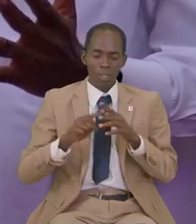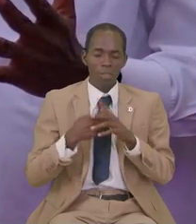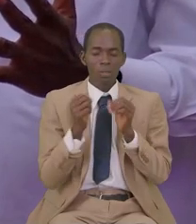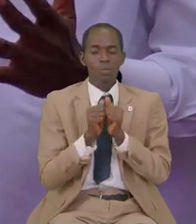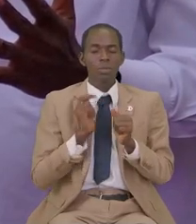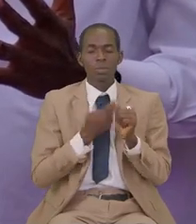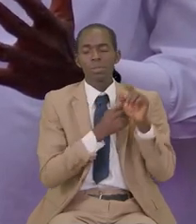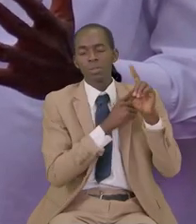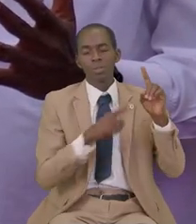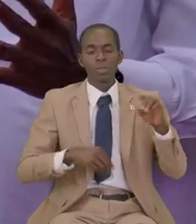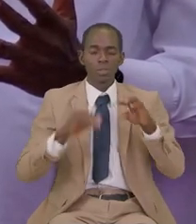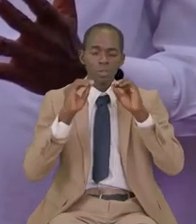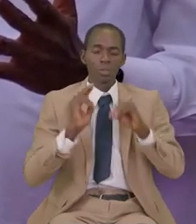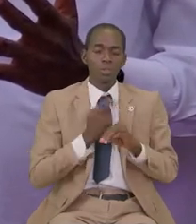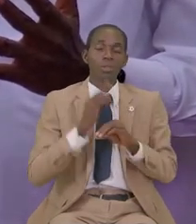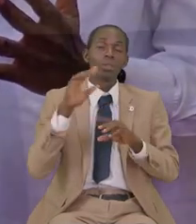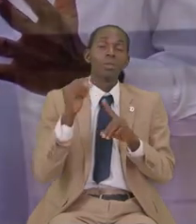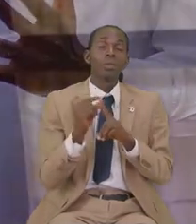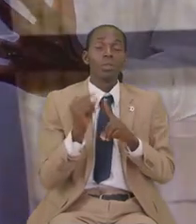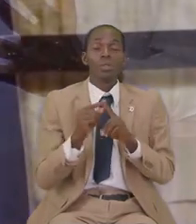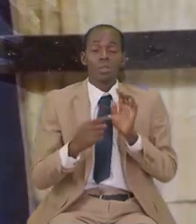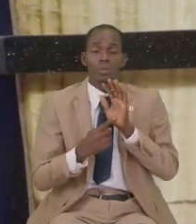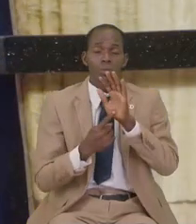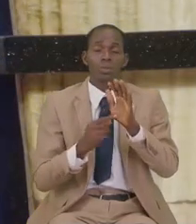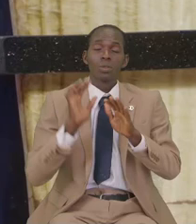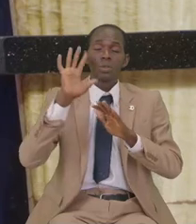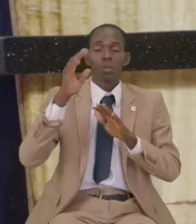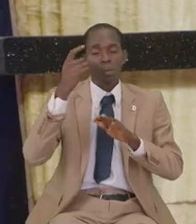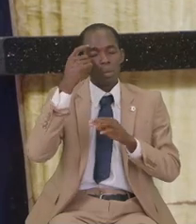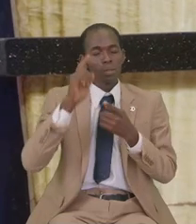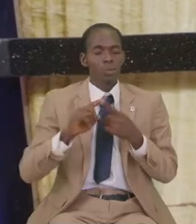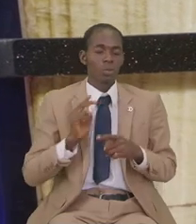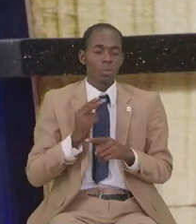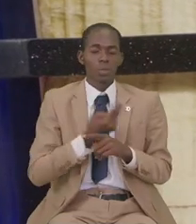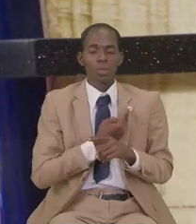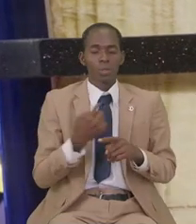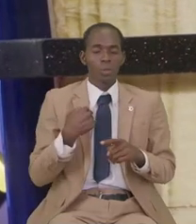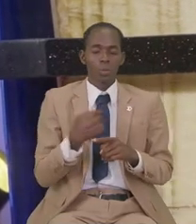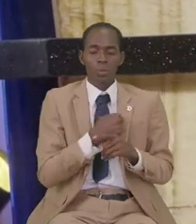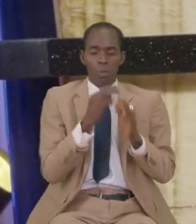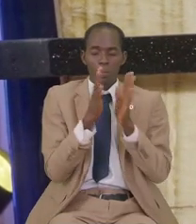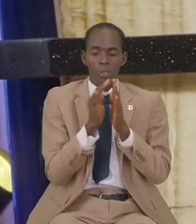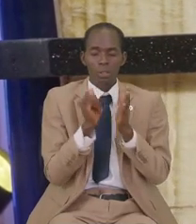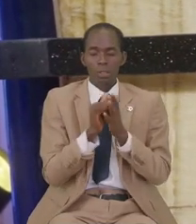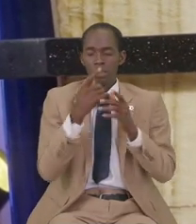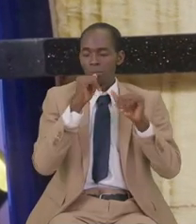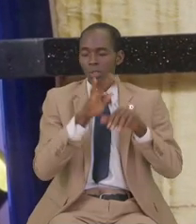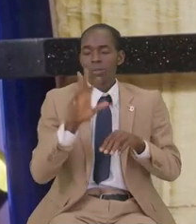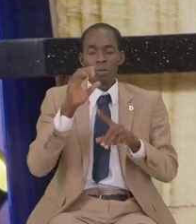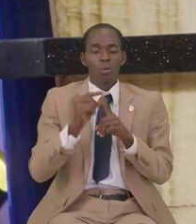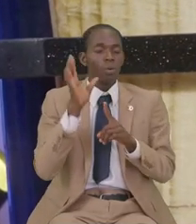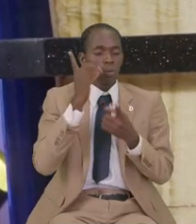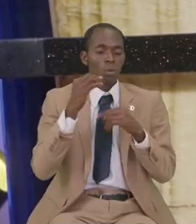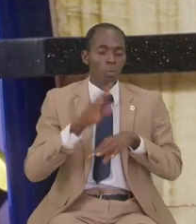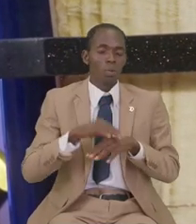Lord. Teach us your word. Reveal your mind to us, and we pray that the blessing of the word will come upon